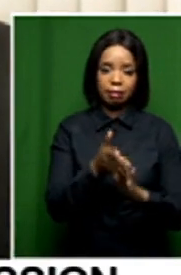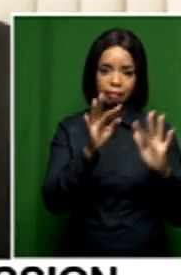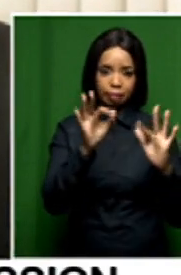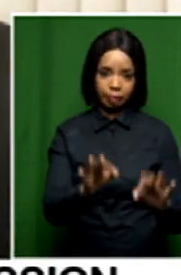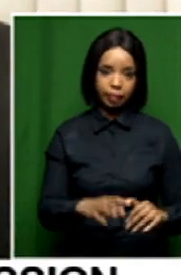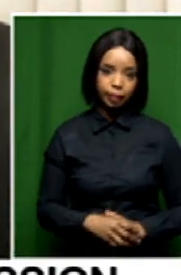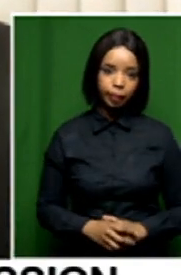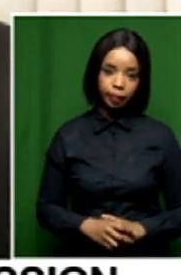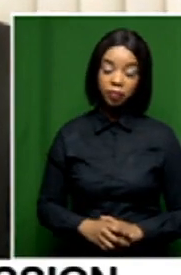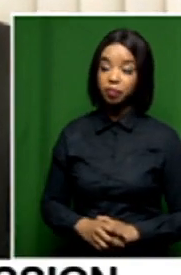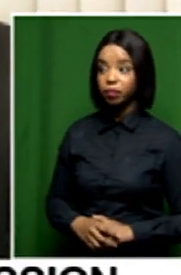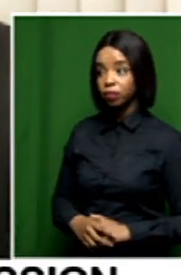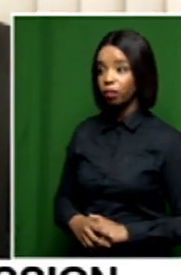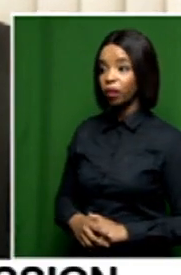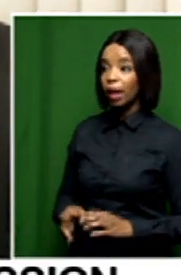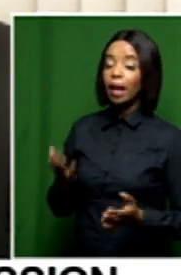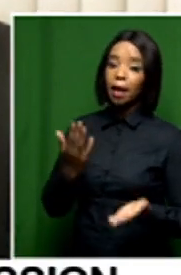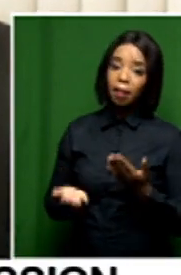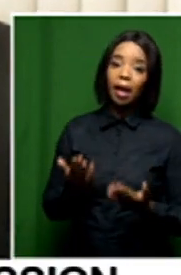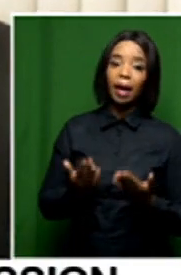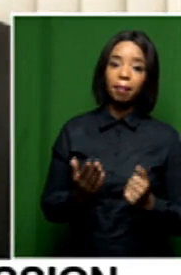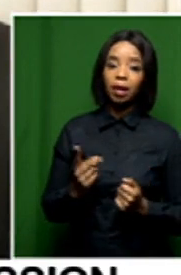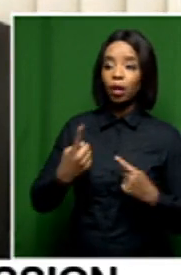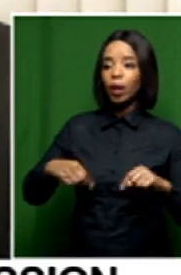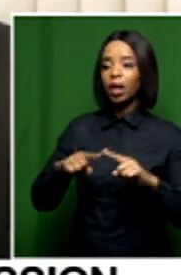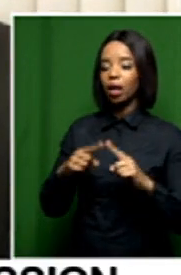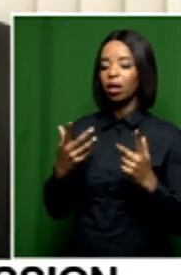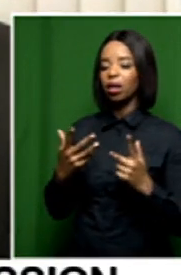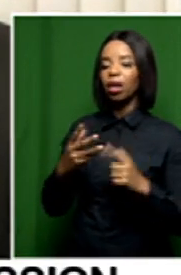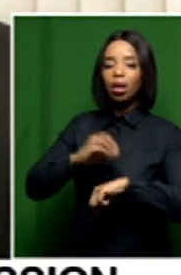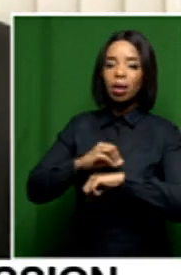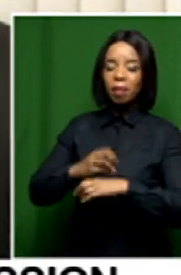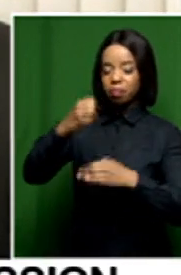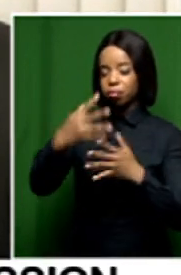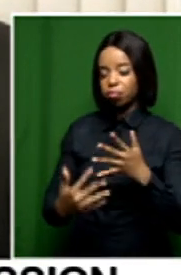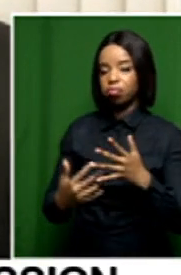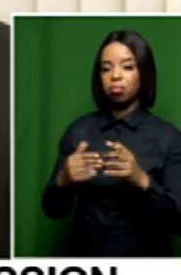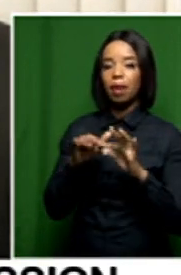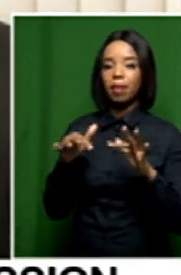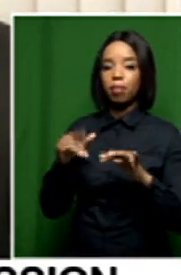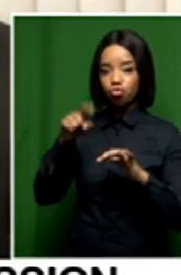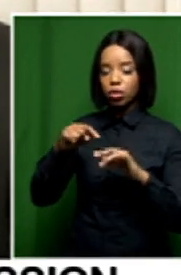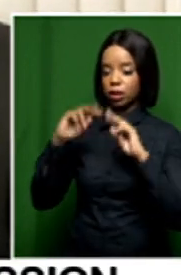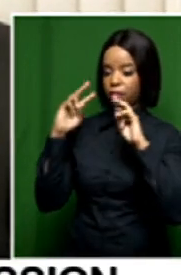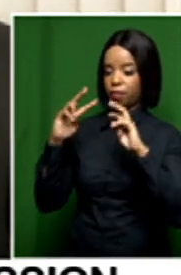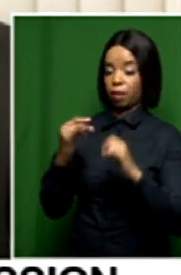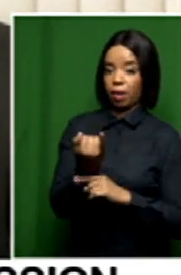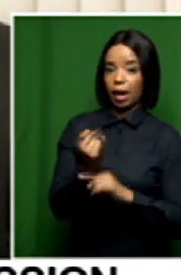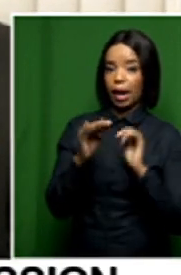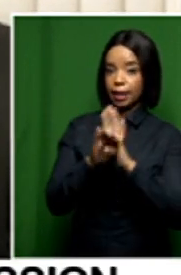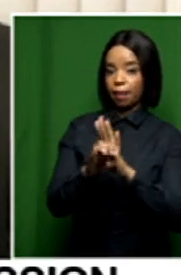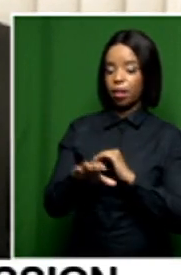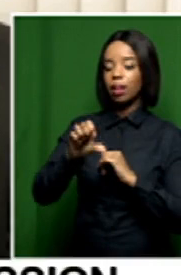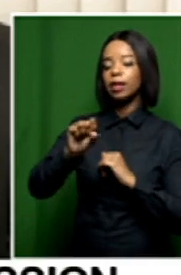be encountered by those who need to prosecute. So you take, for example, the Bosasa matter with Vincent